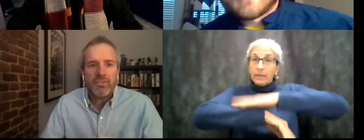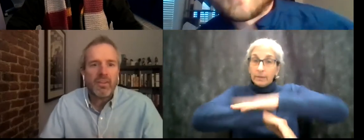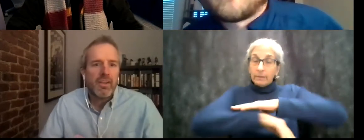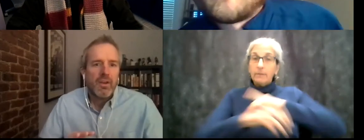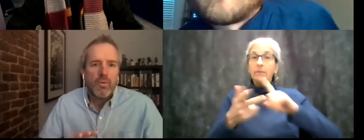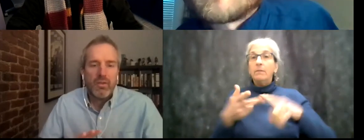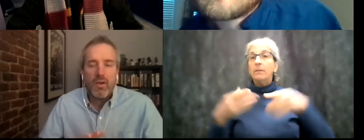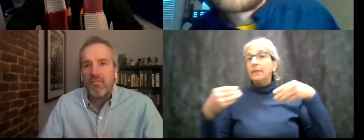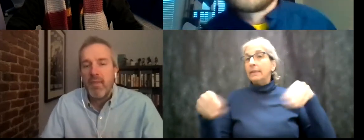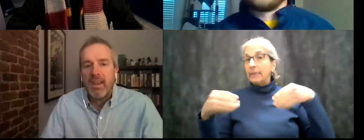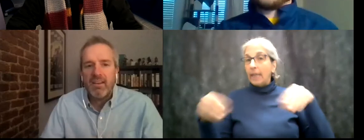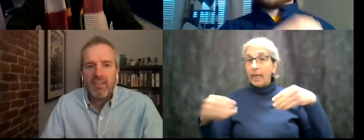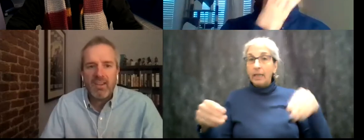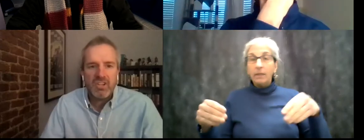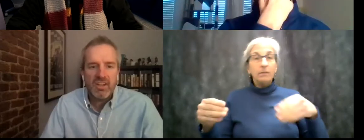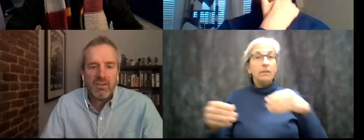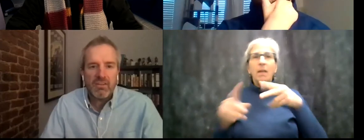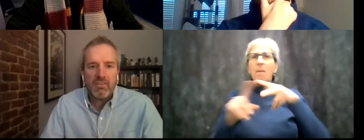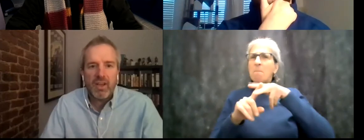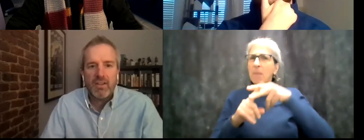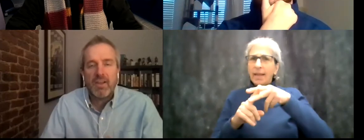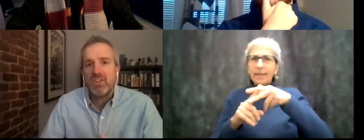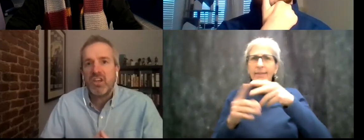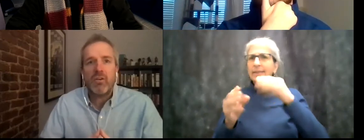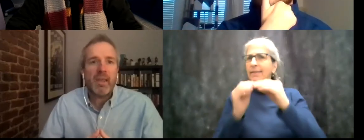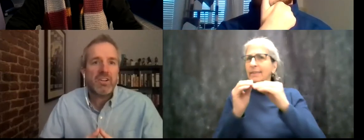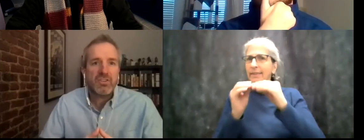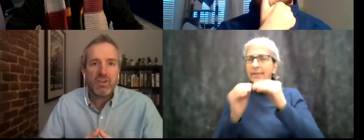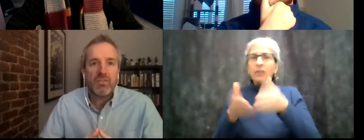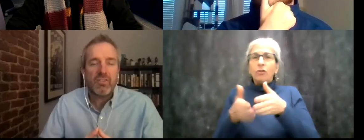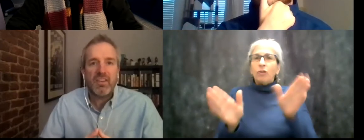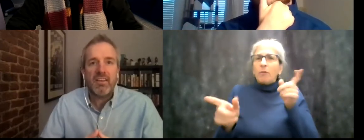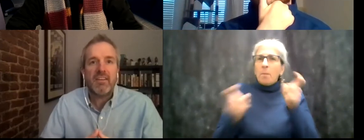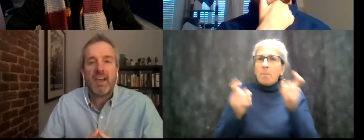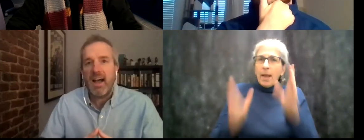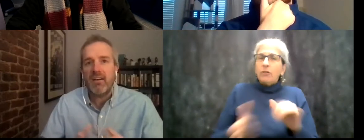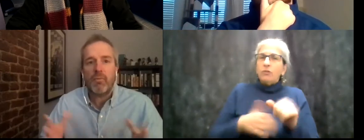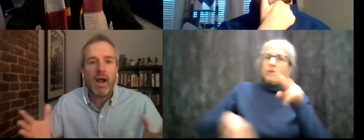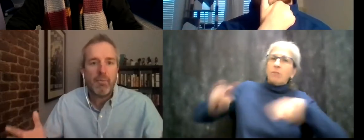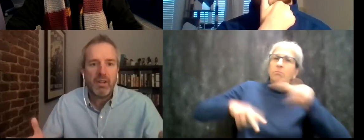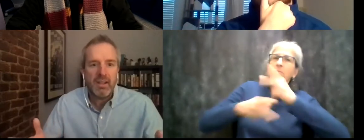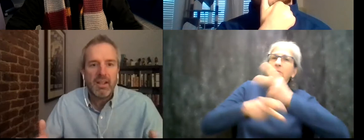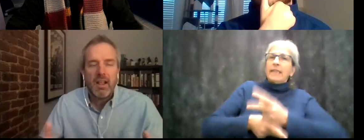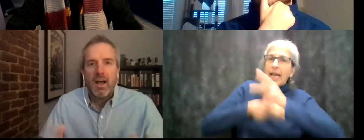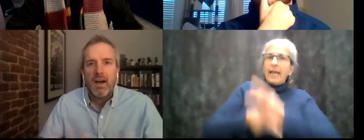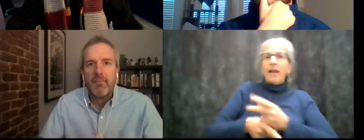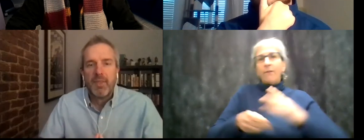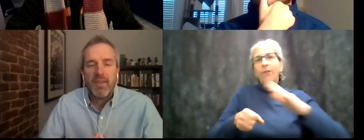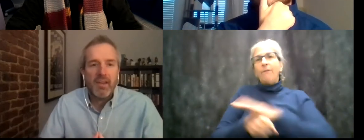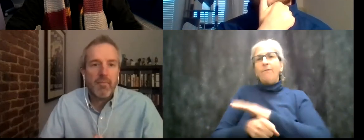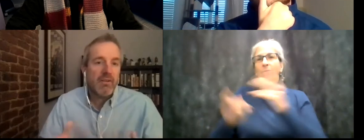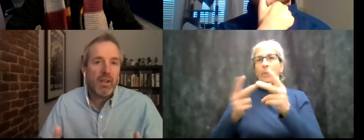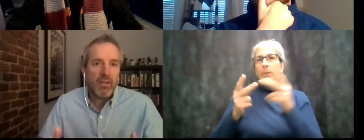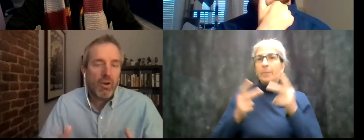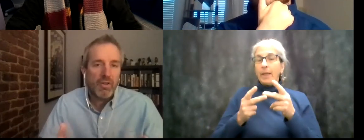sales. You have maintenance engineers. You've got general managers that oversee the entire property. And